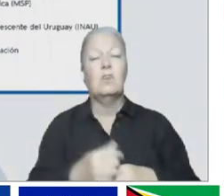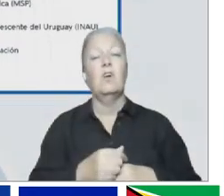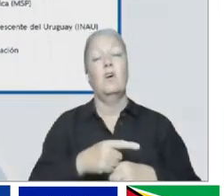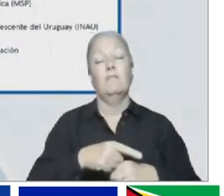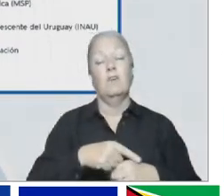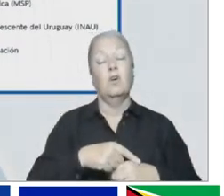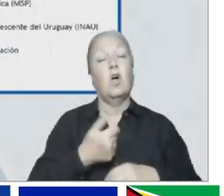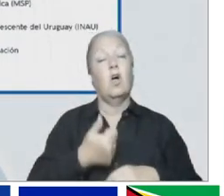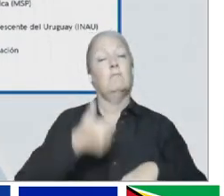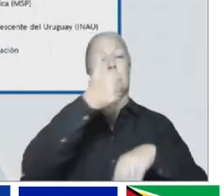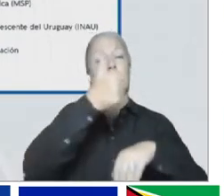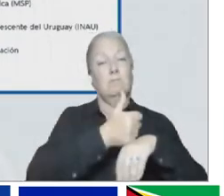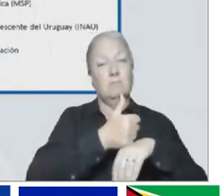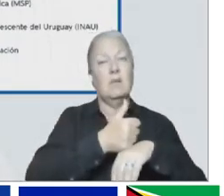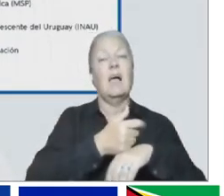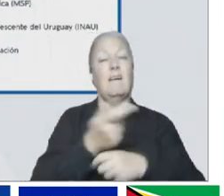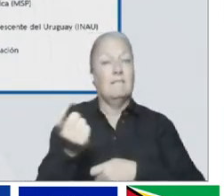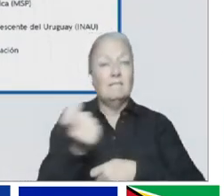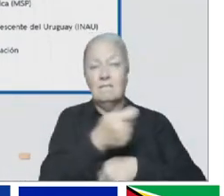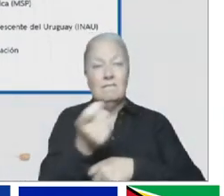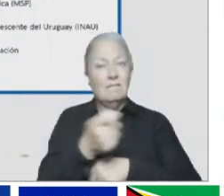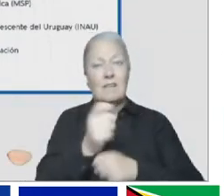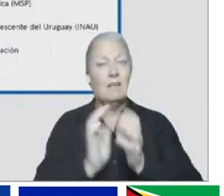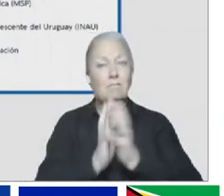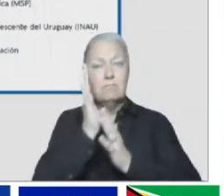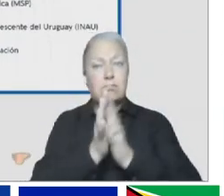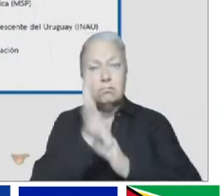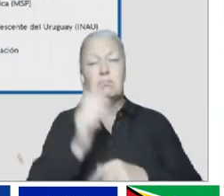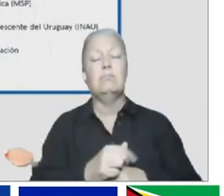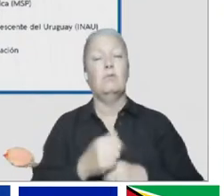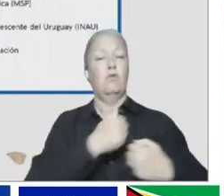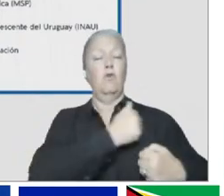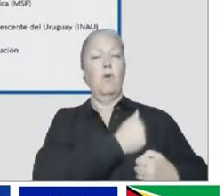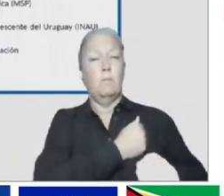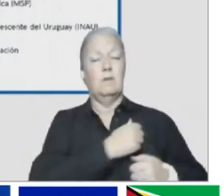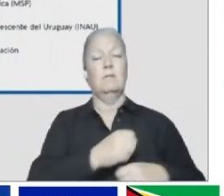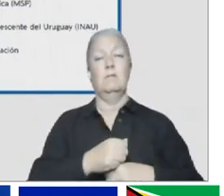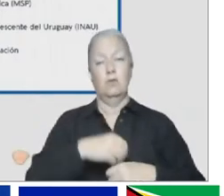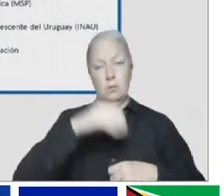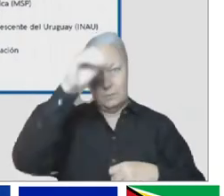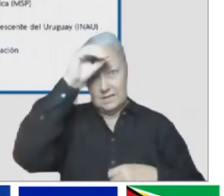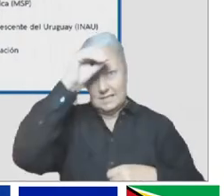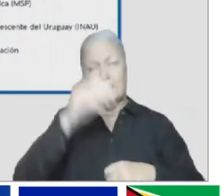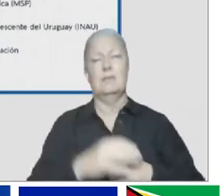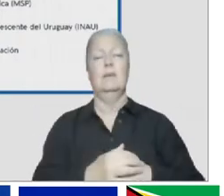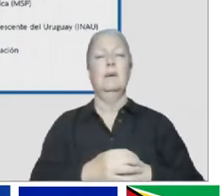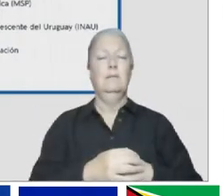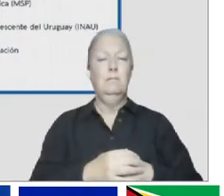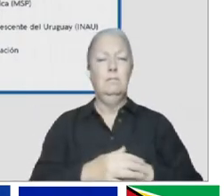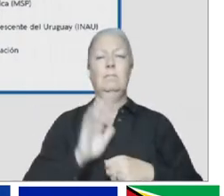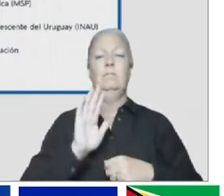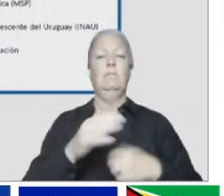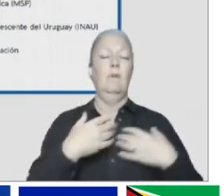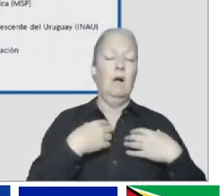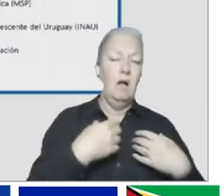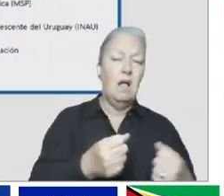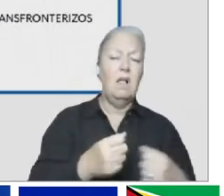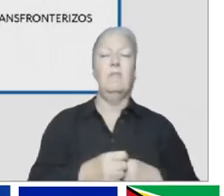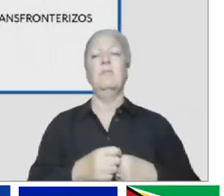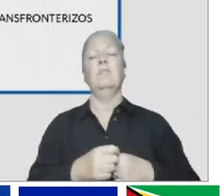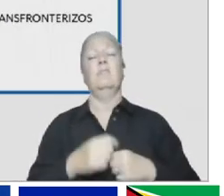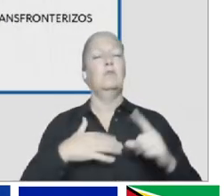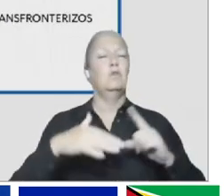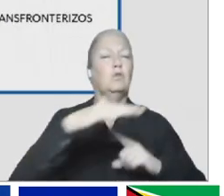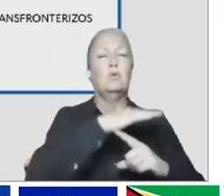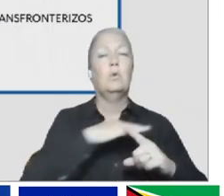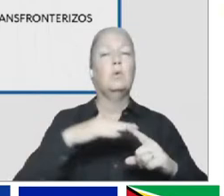the head of the army unit, the representative of the social development, public health, the Institute for Children and Adolescents of